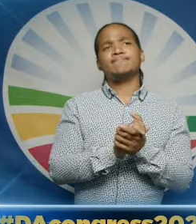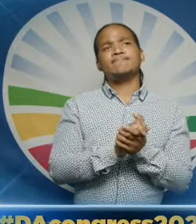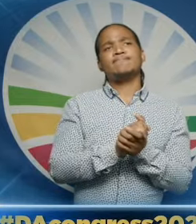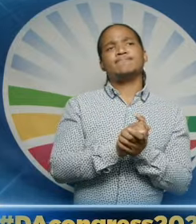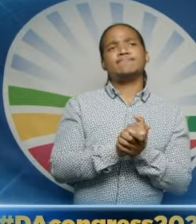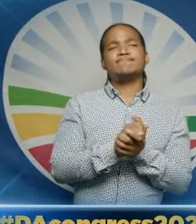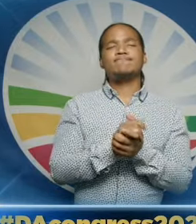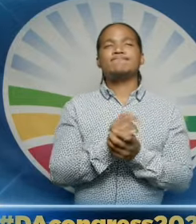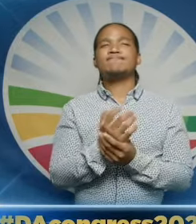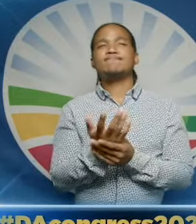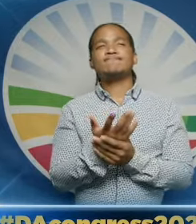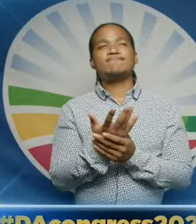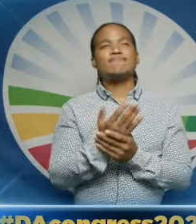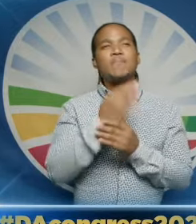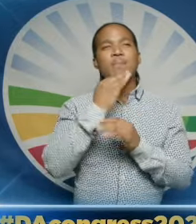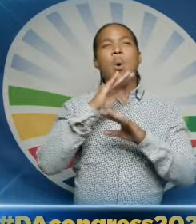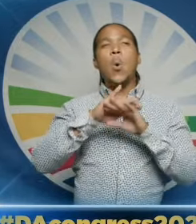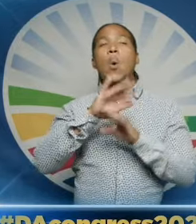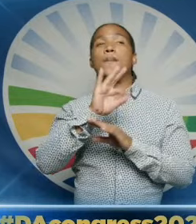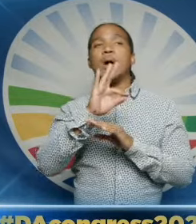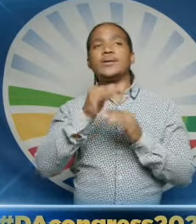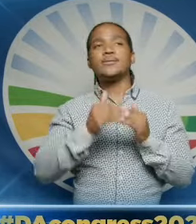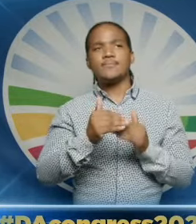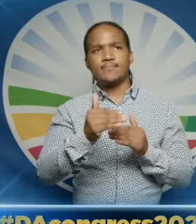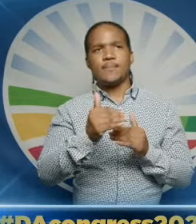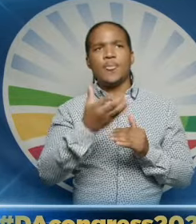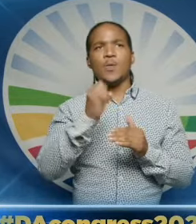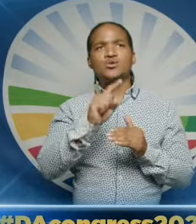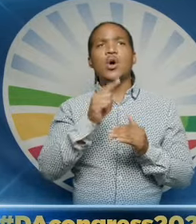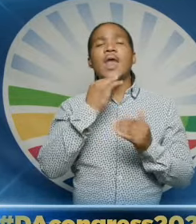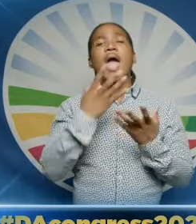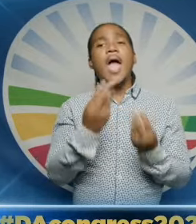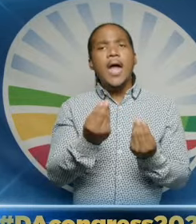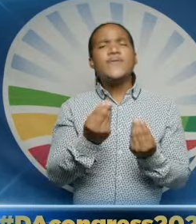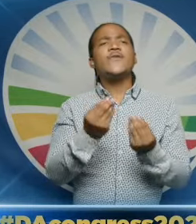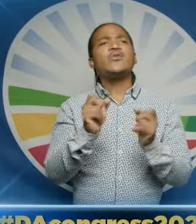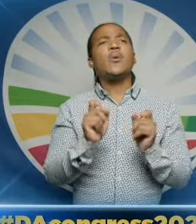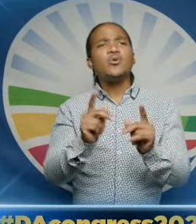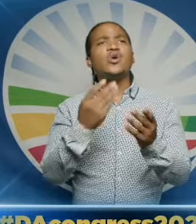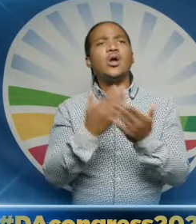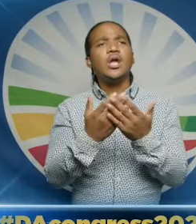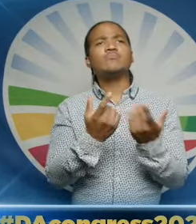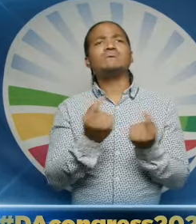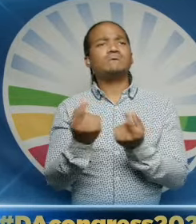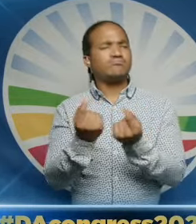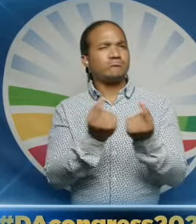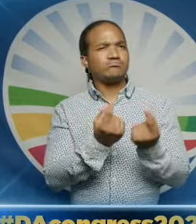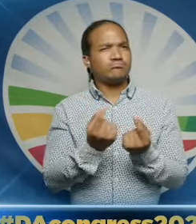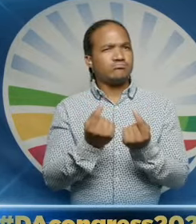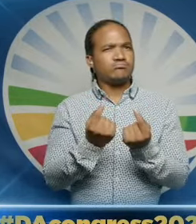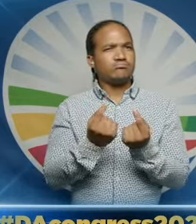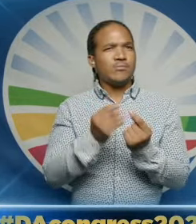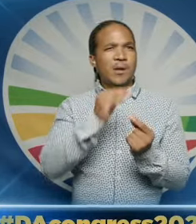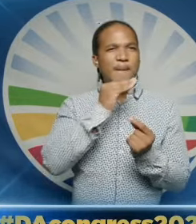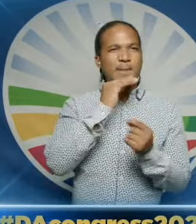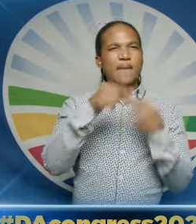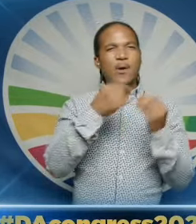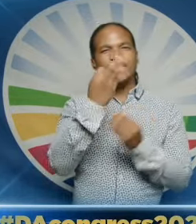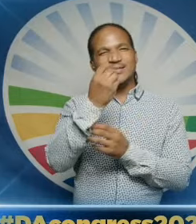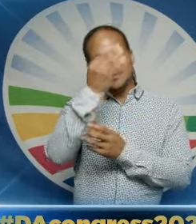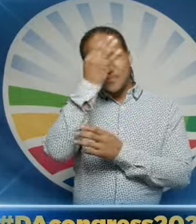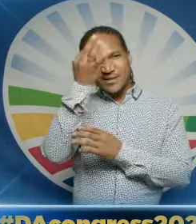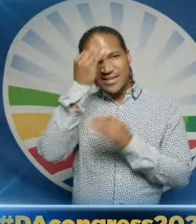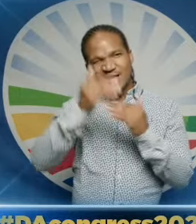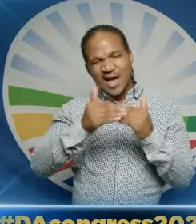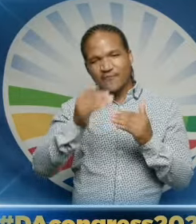themselves on Monday for an hour. But they have a final opportunity to convince delegates, and that will be in about 20 minutes after lunch when